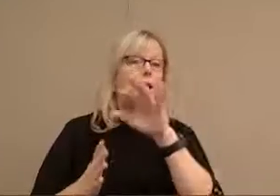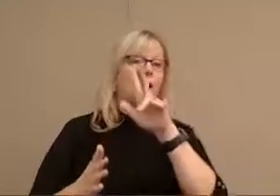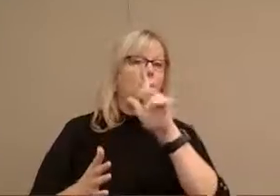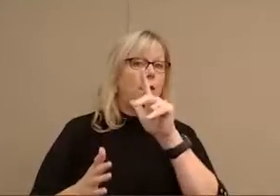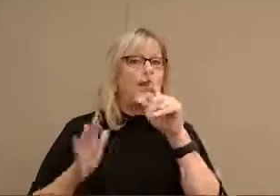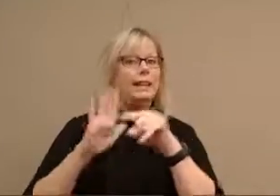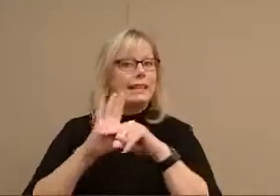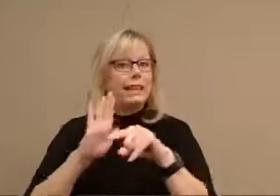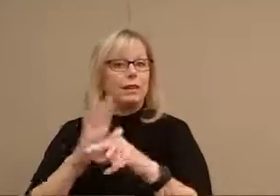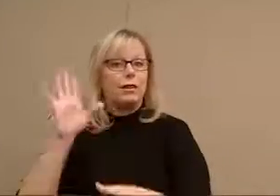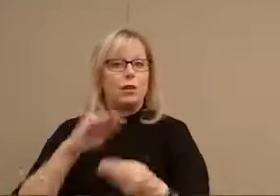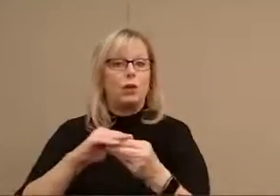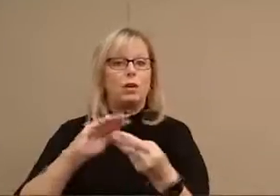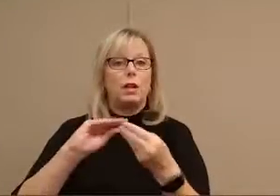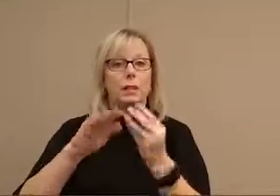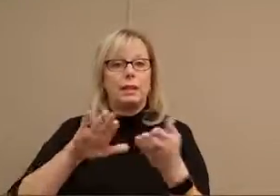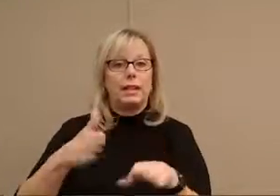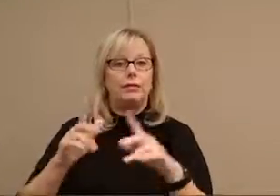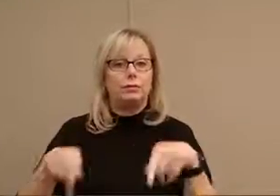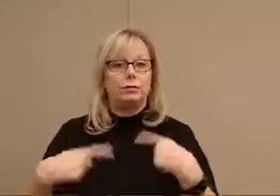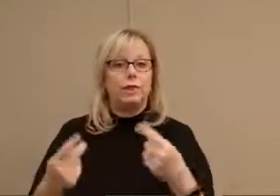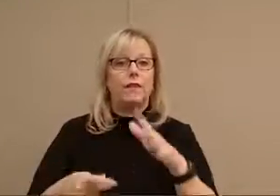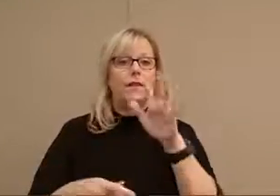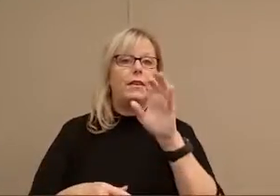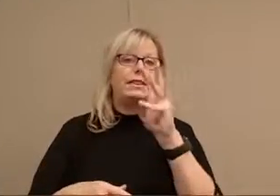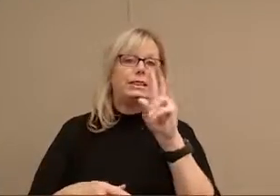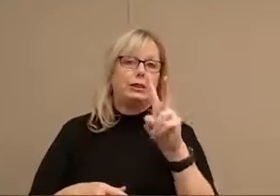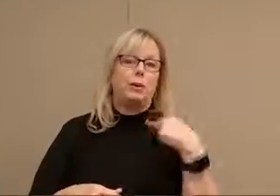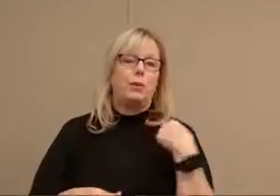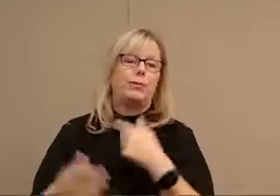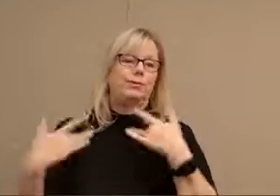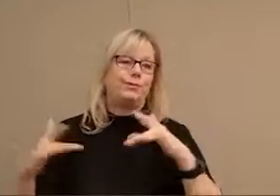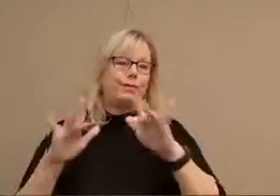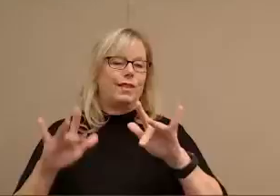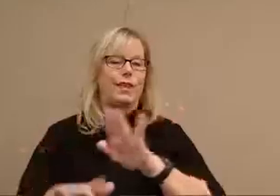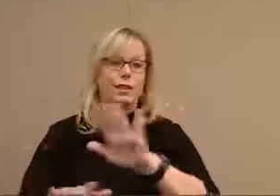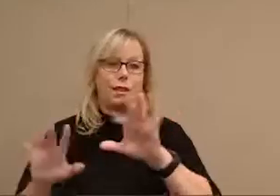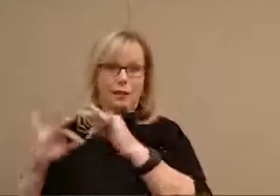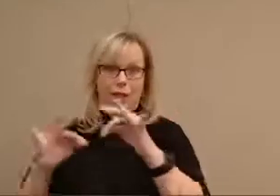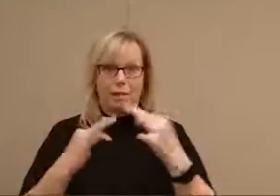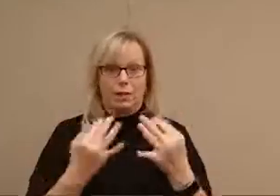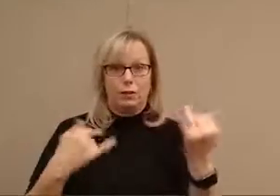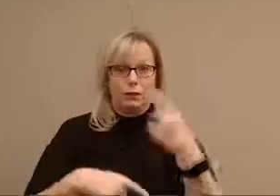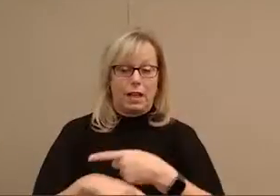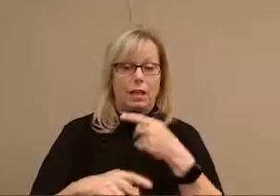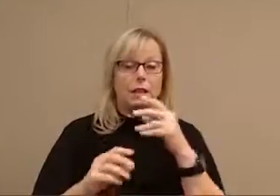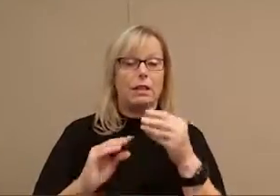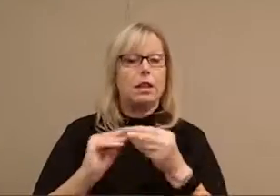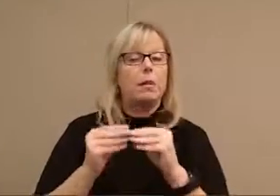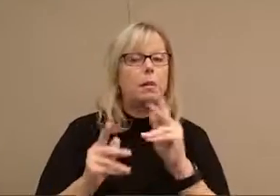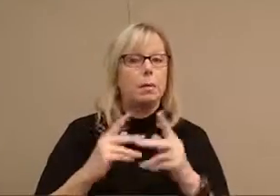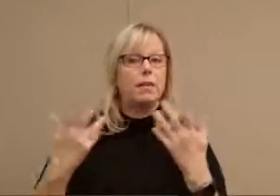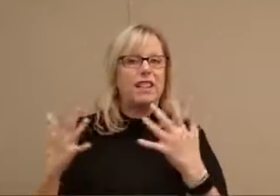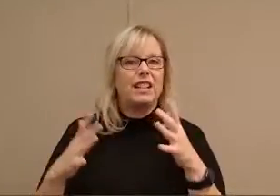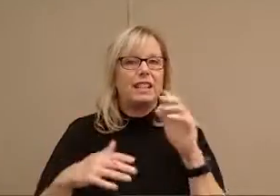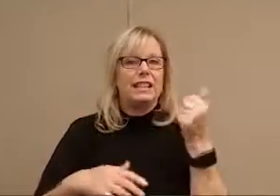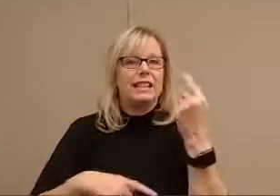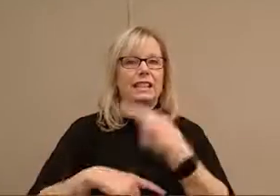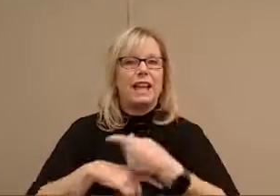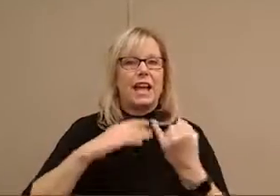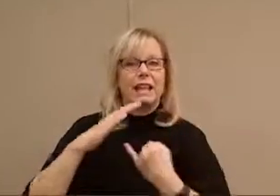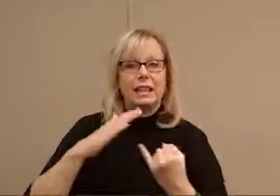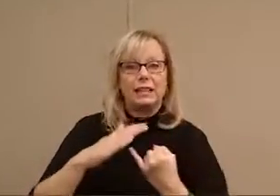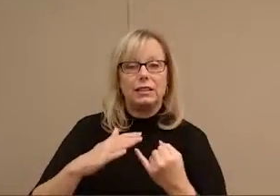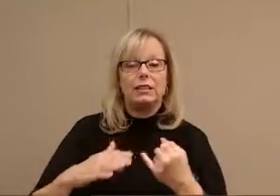number of deaths to date is 562, and our condolences go out to those families. To date, the number of individuals completing their 10-day isolation